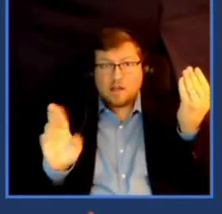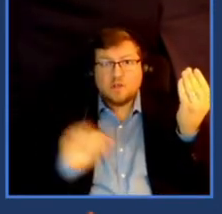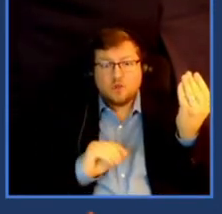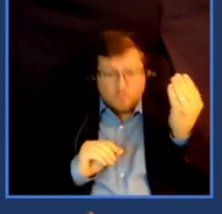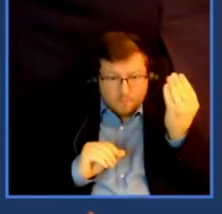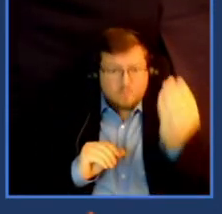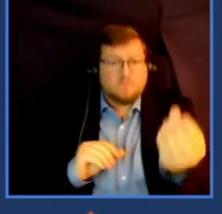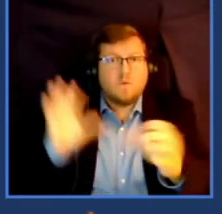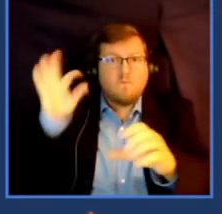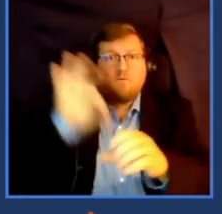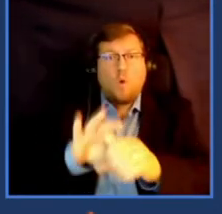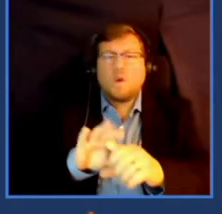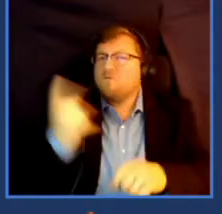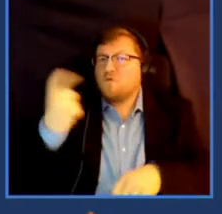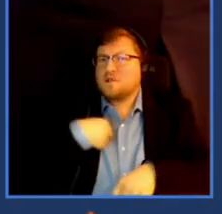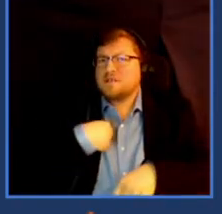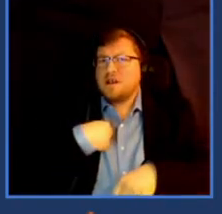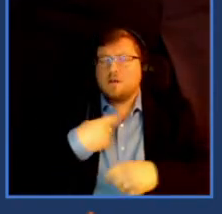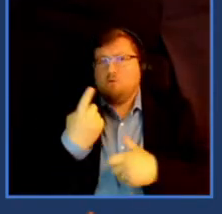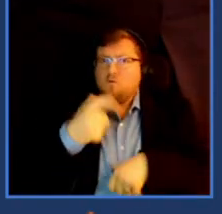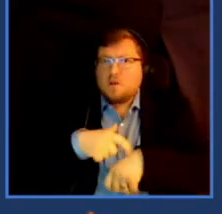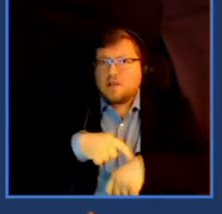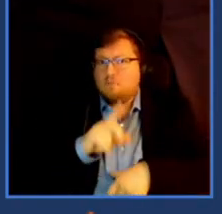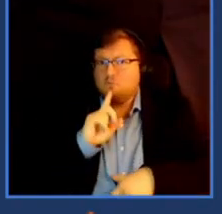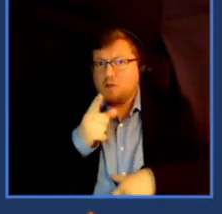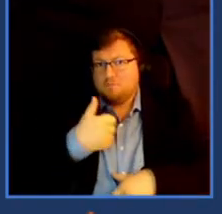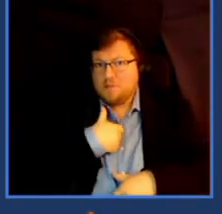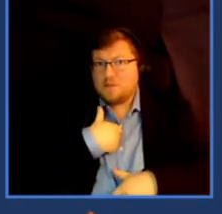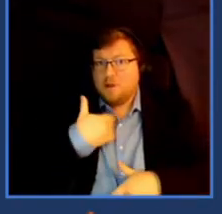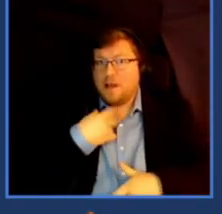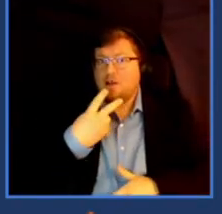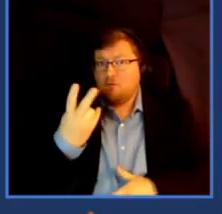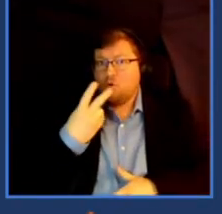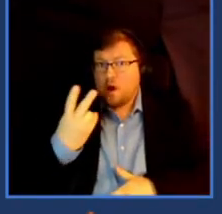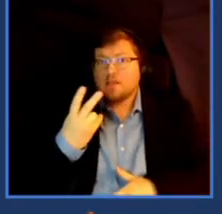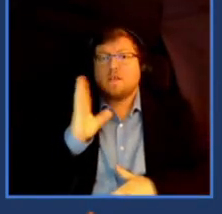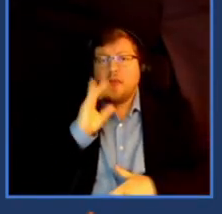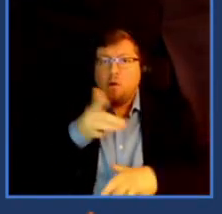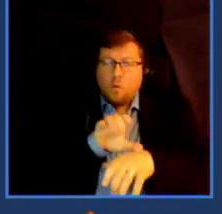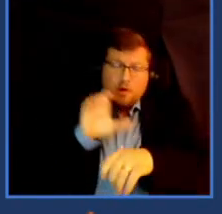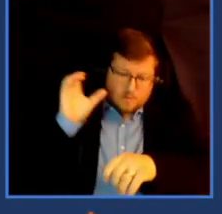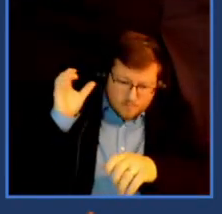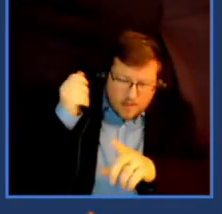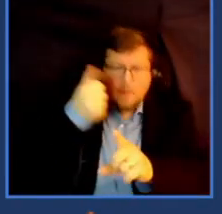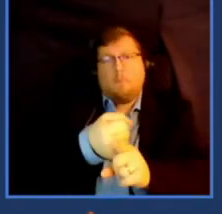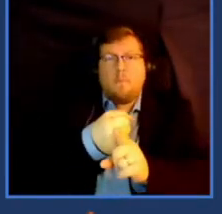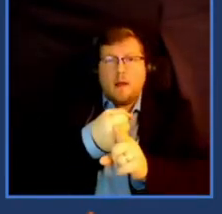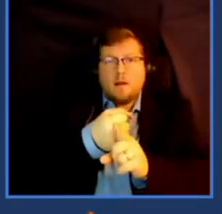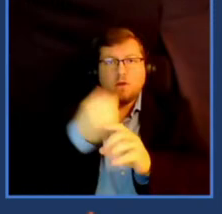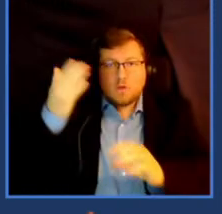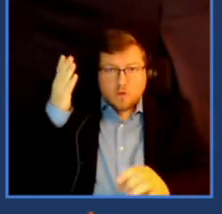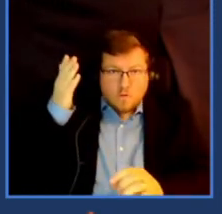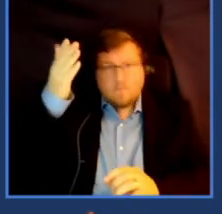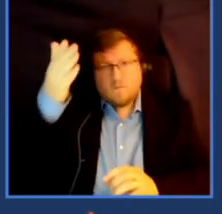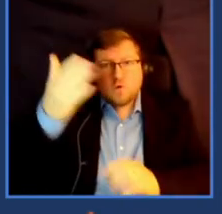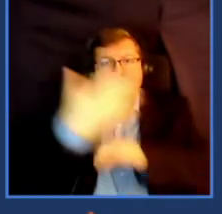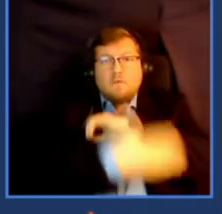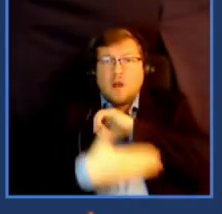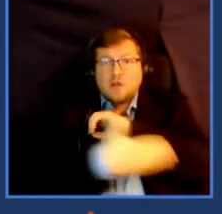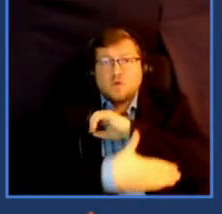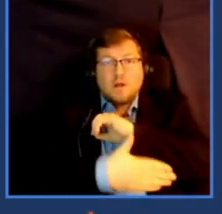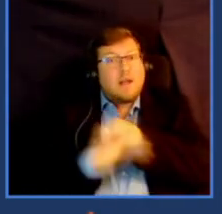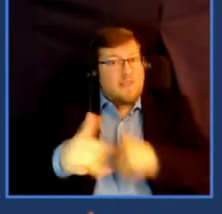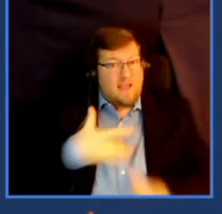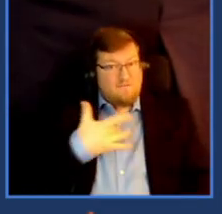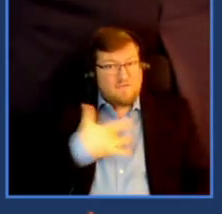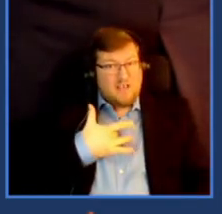had a voice that would impact our country's future. I didn't expect to experience that feeling